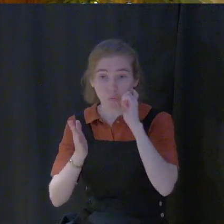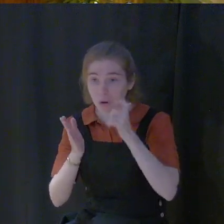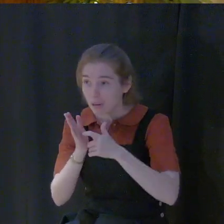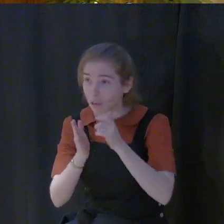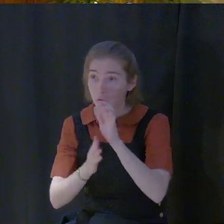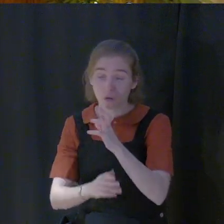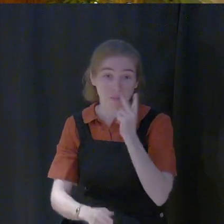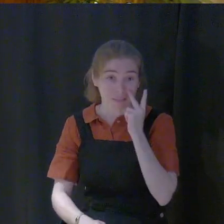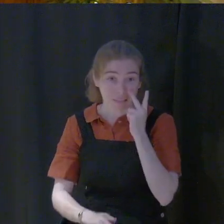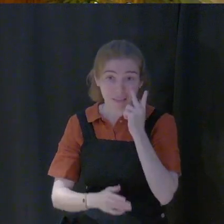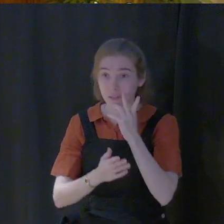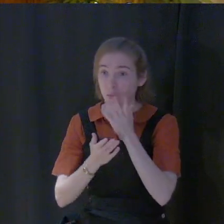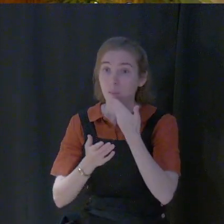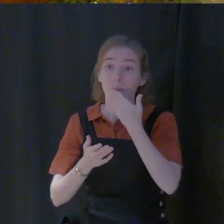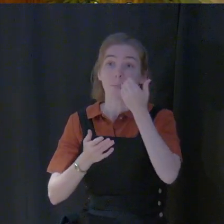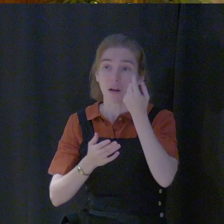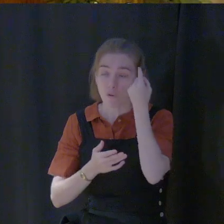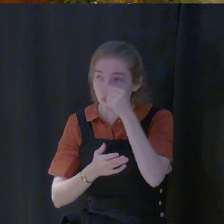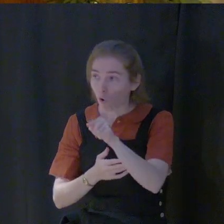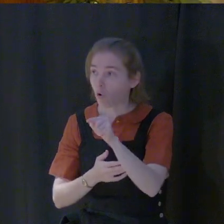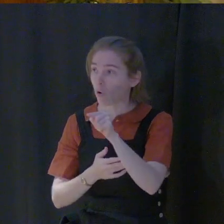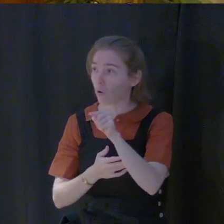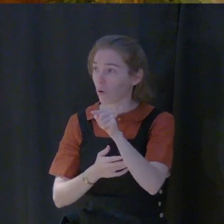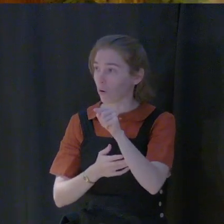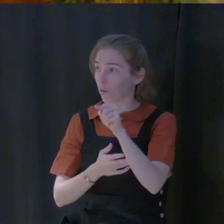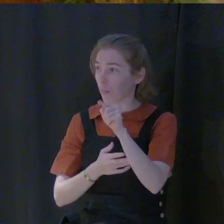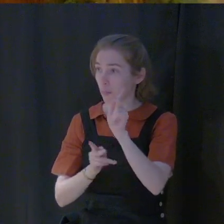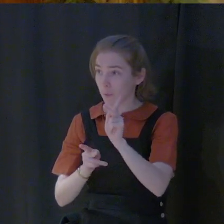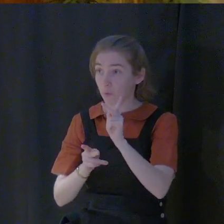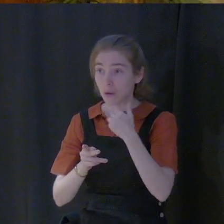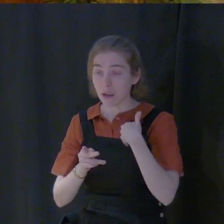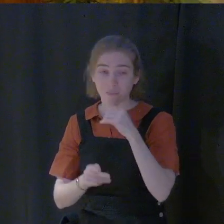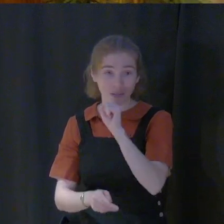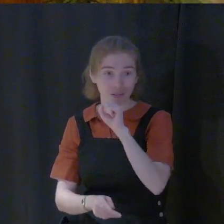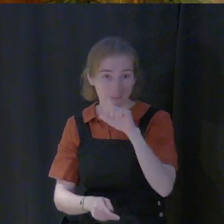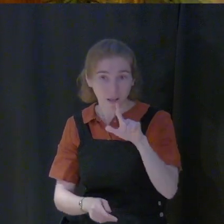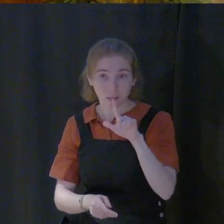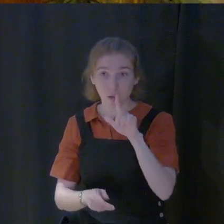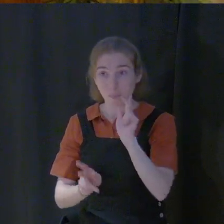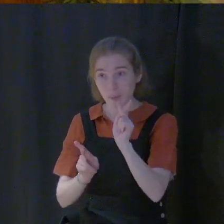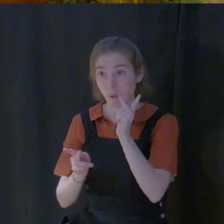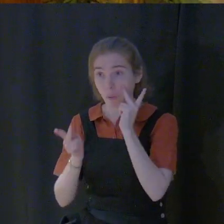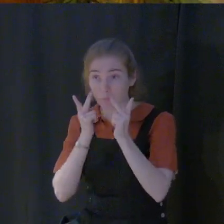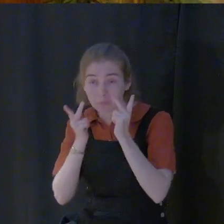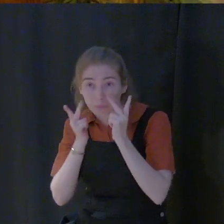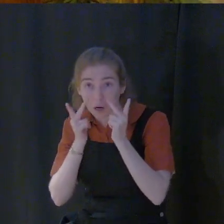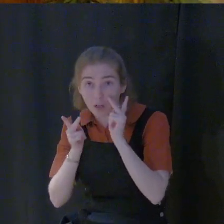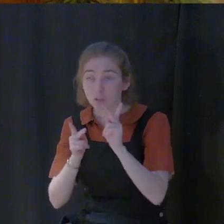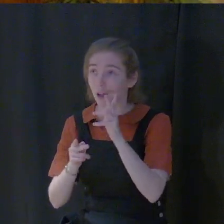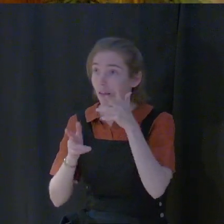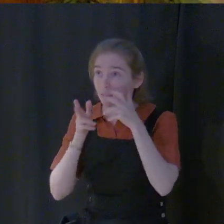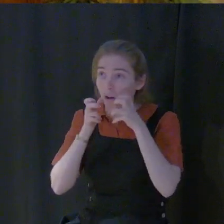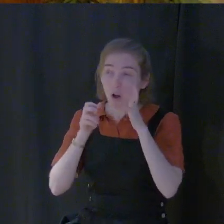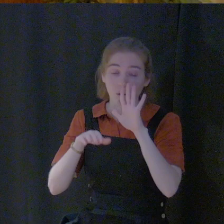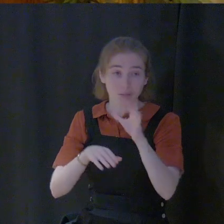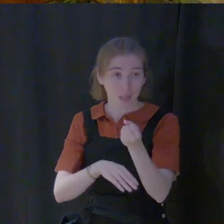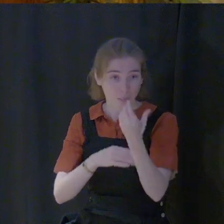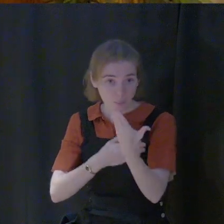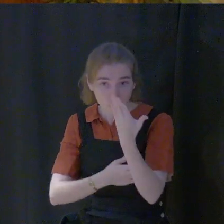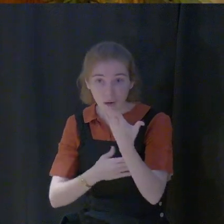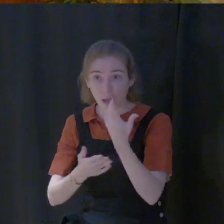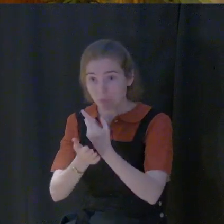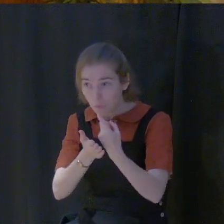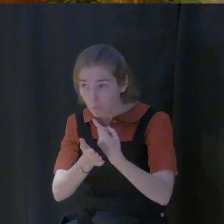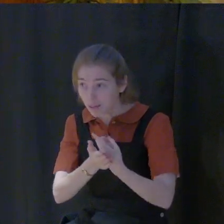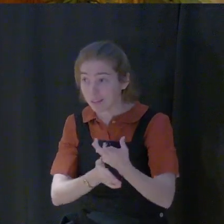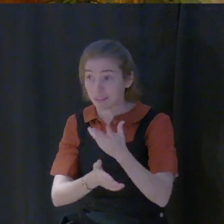or see, to make it better for those. And we do have ASL viewers and listeners on Sabbath morning and during the week that